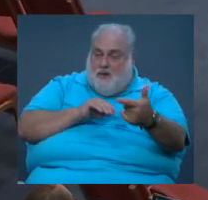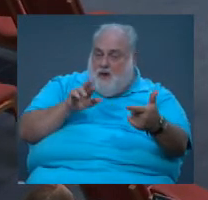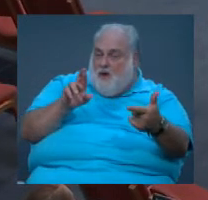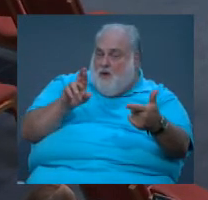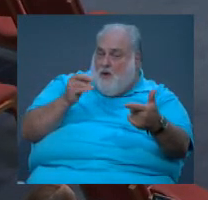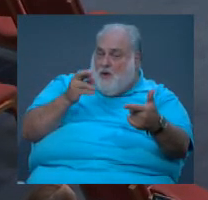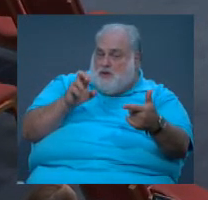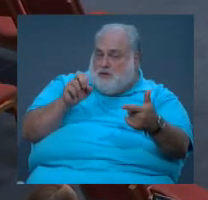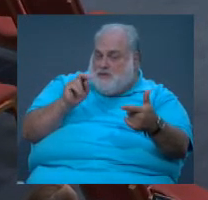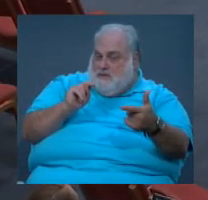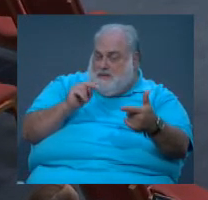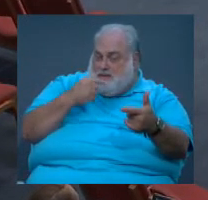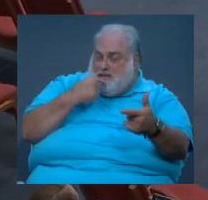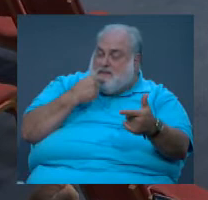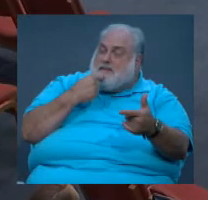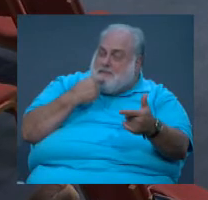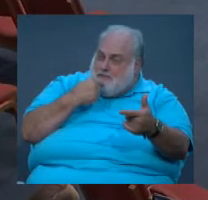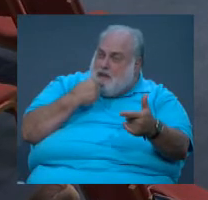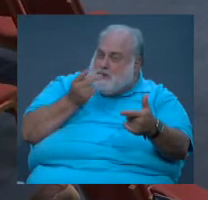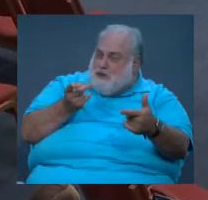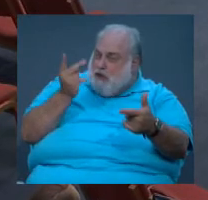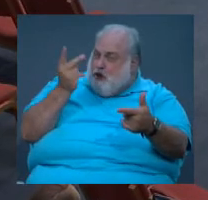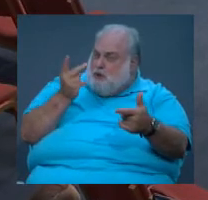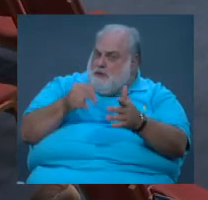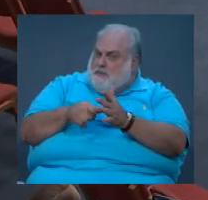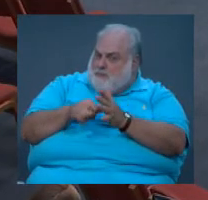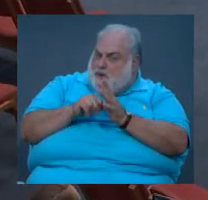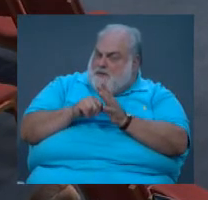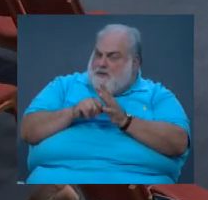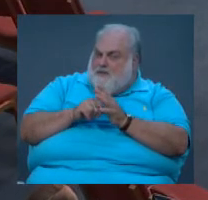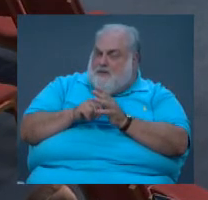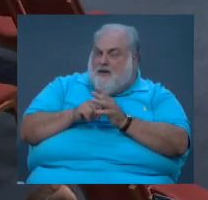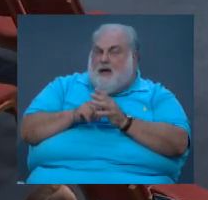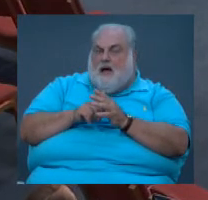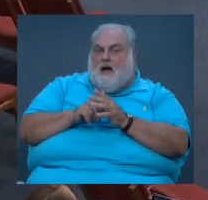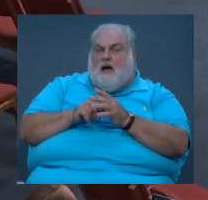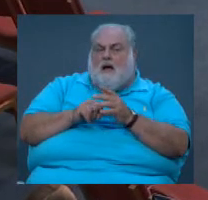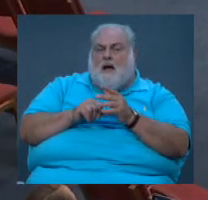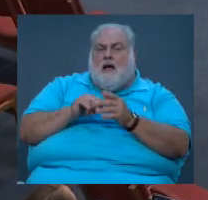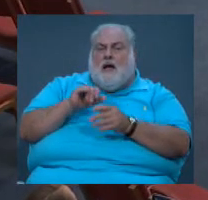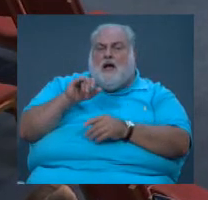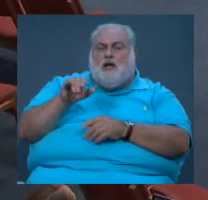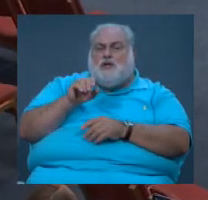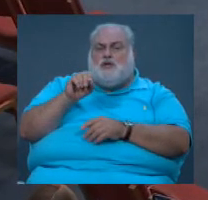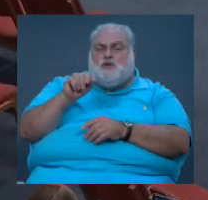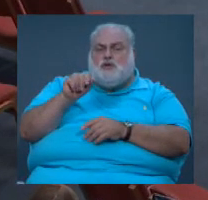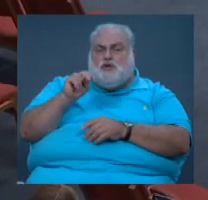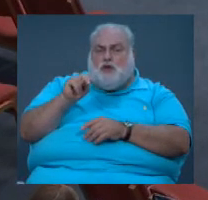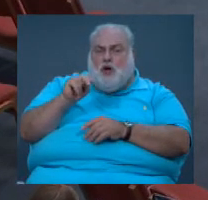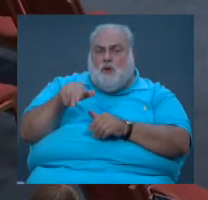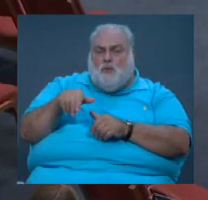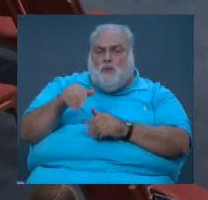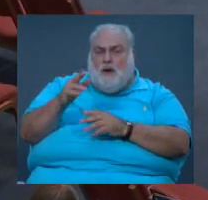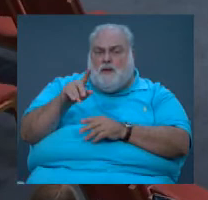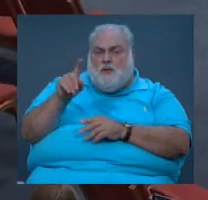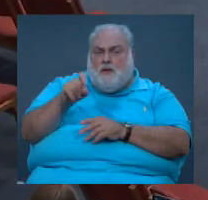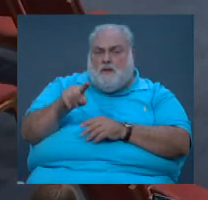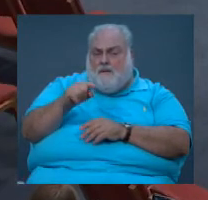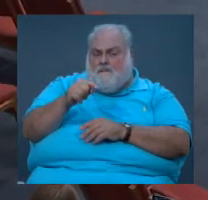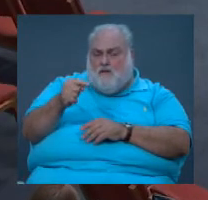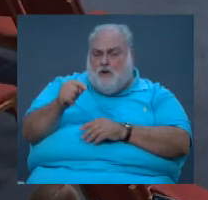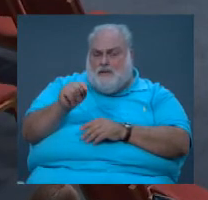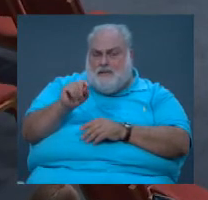impressive. But I have one other question I think Joan had raised with respect to First Tee. We're in charge